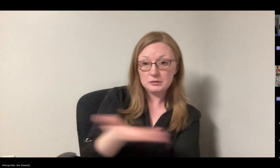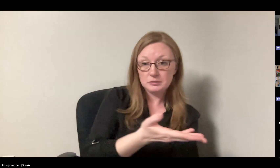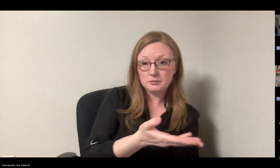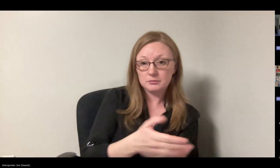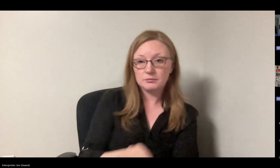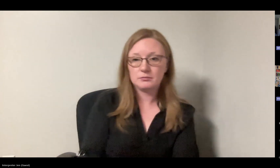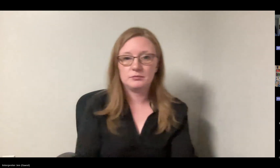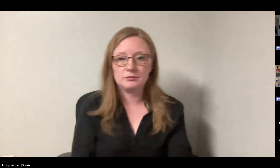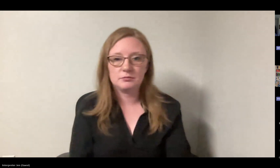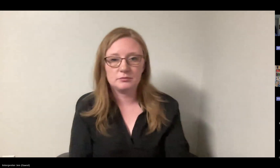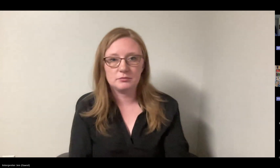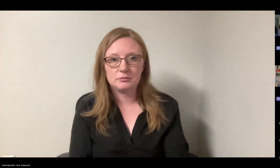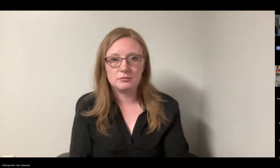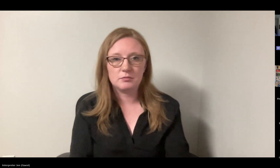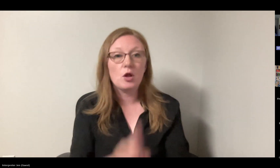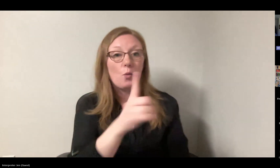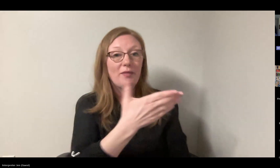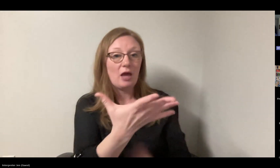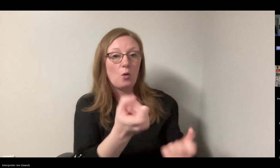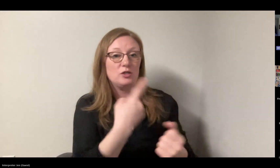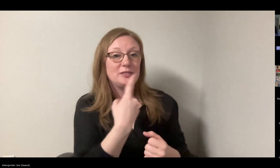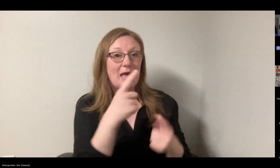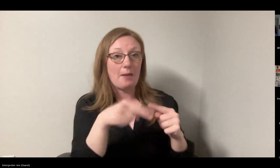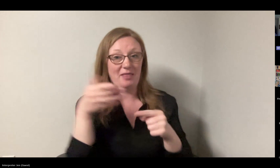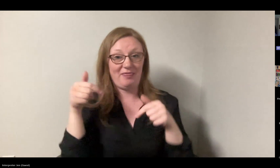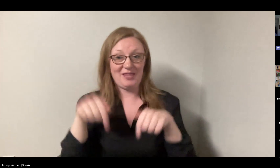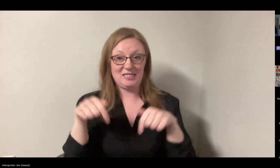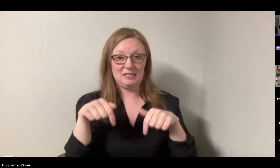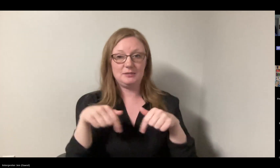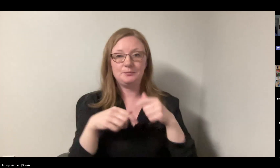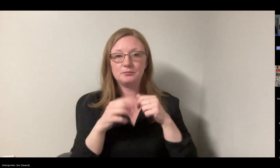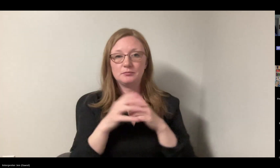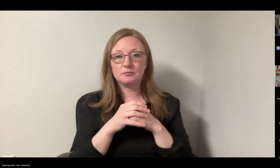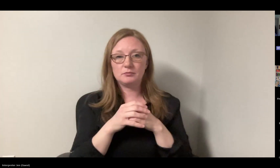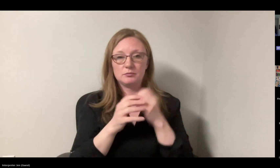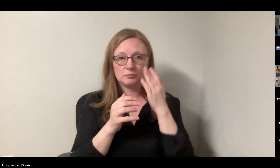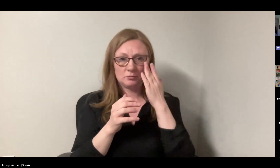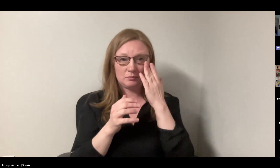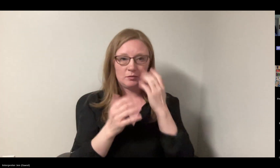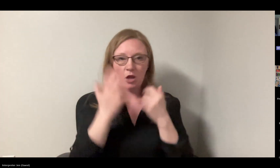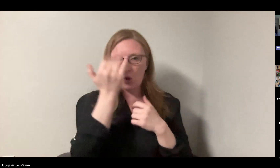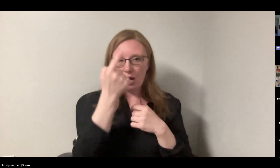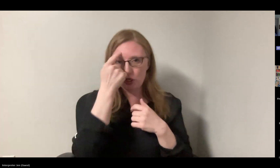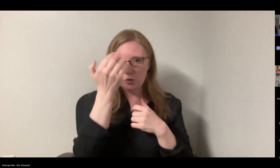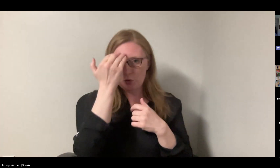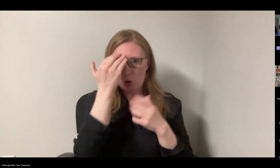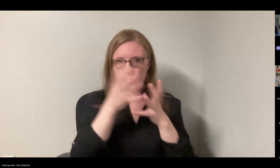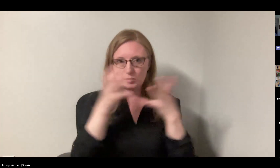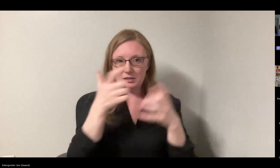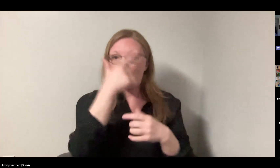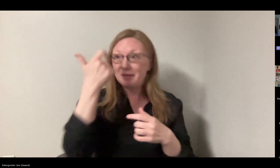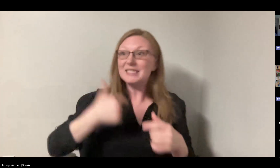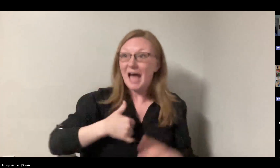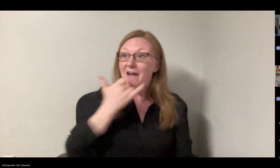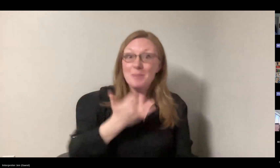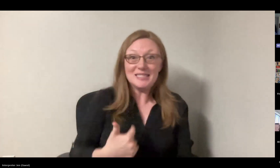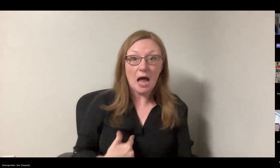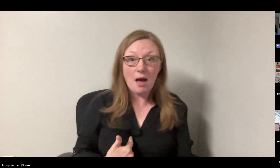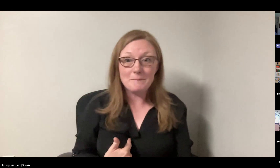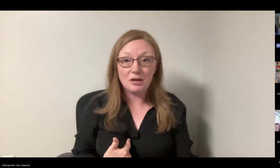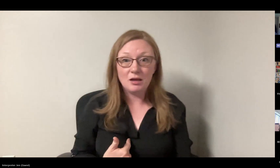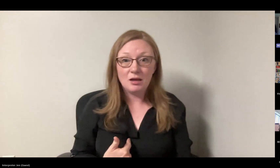And the You can one put it thing in I the want to chat, say too. about a lot of this is about, why do you know so? Because I have screwed up a